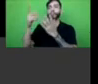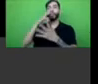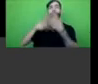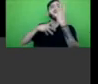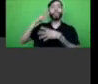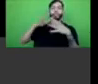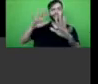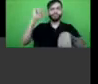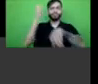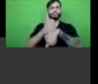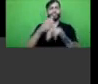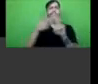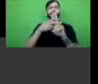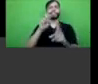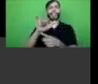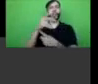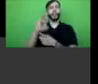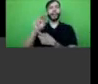ignored by the media.